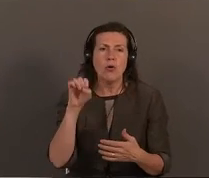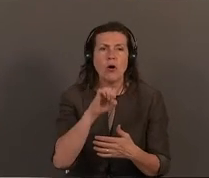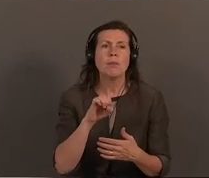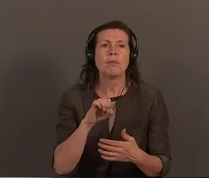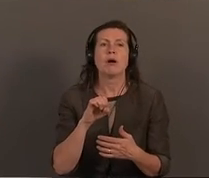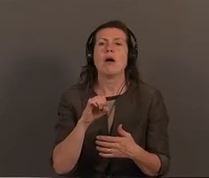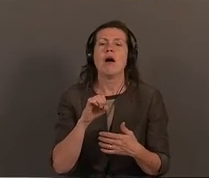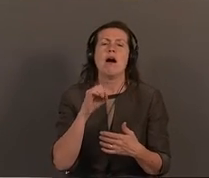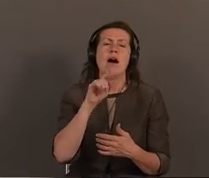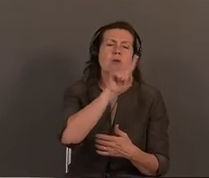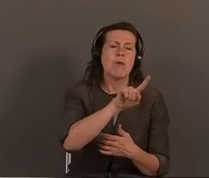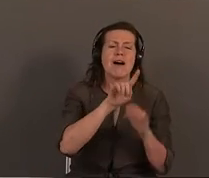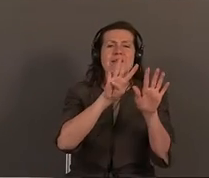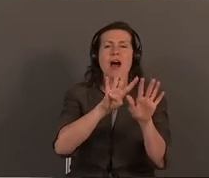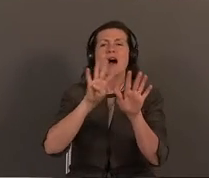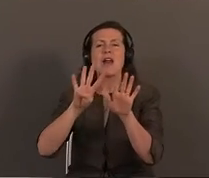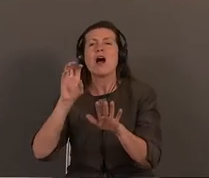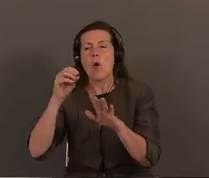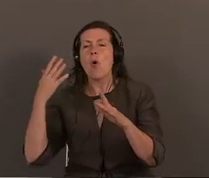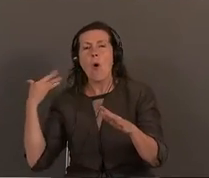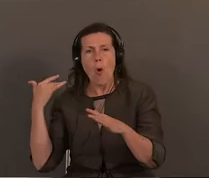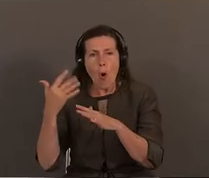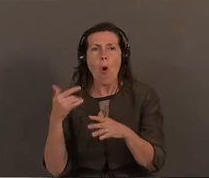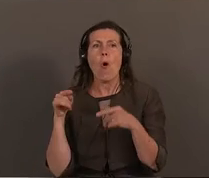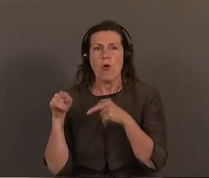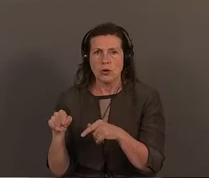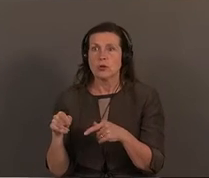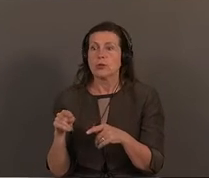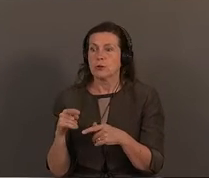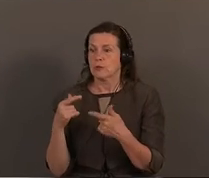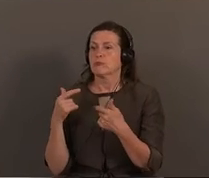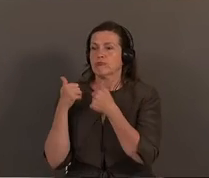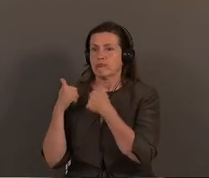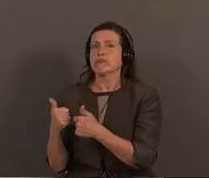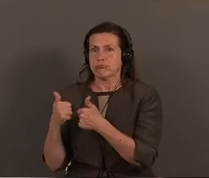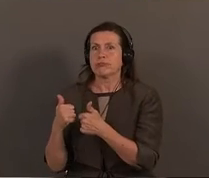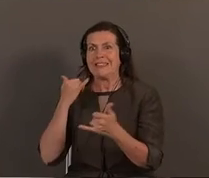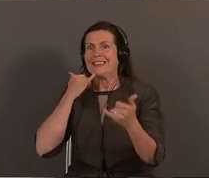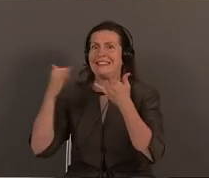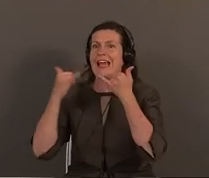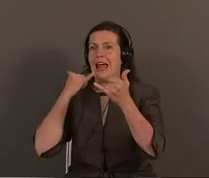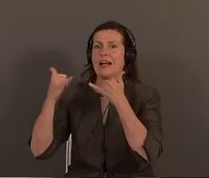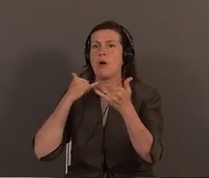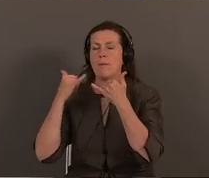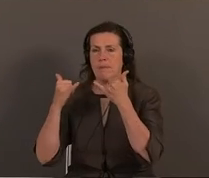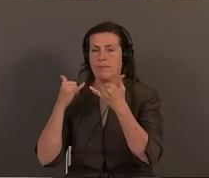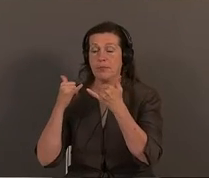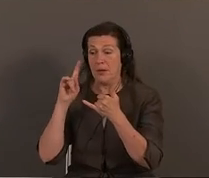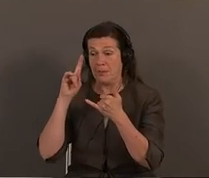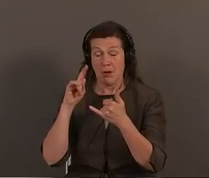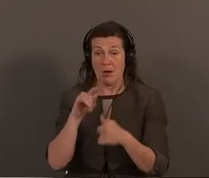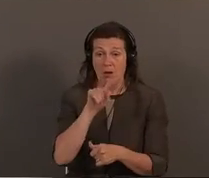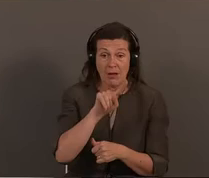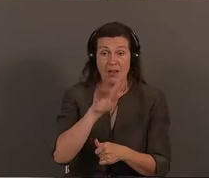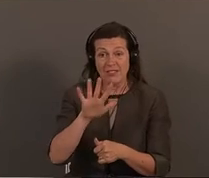was good in telecom with this big manufacturer especially. But in the last 15